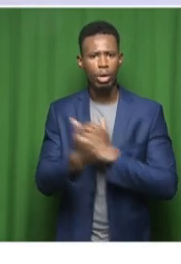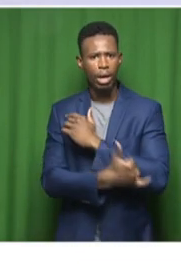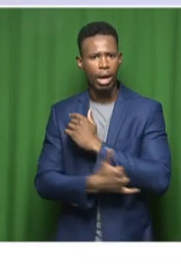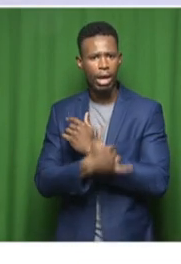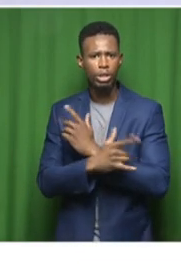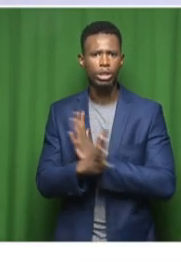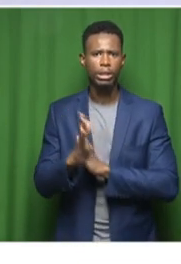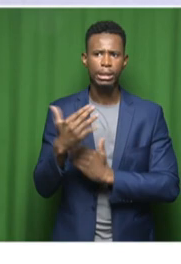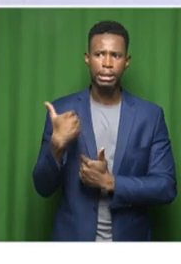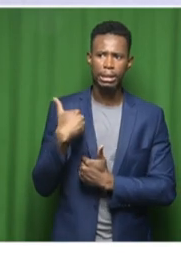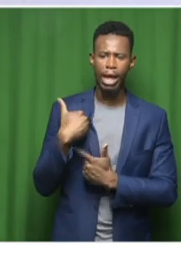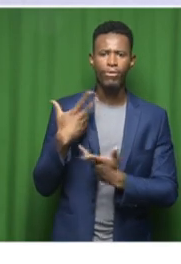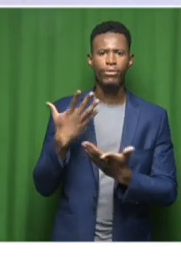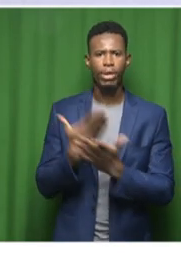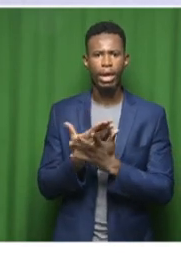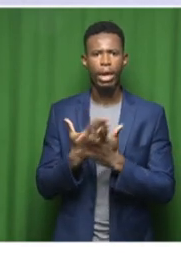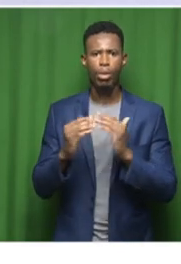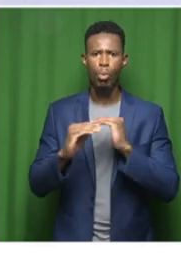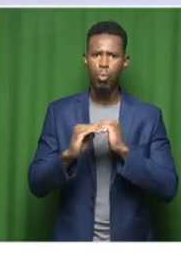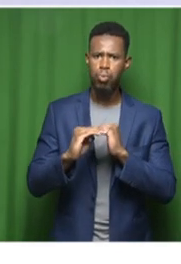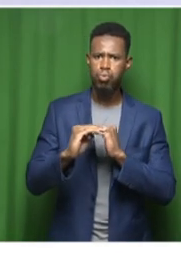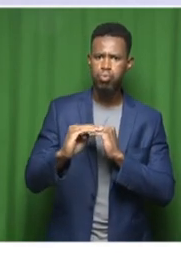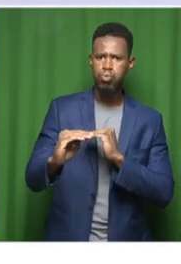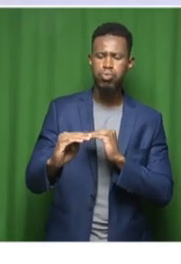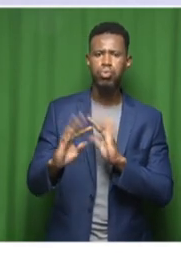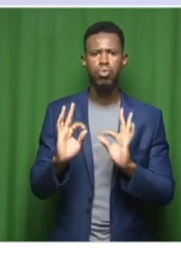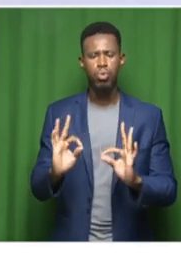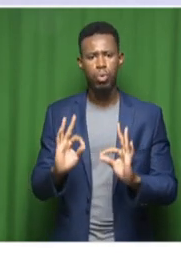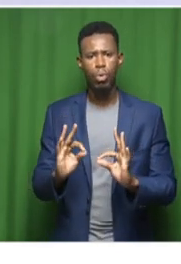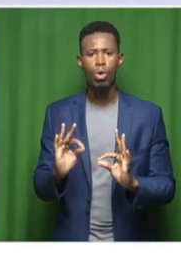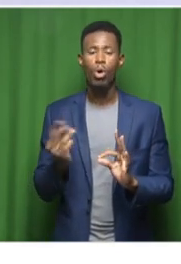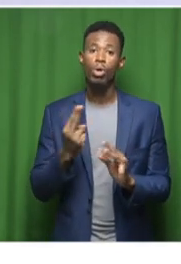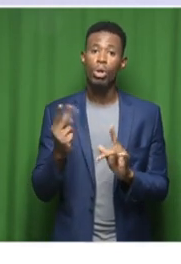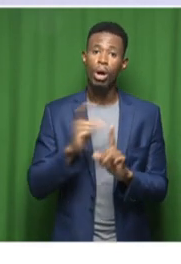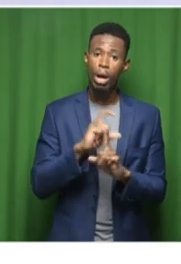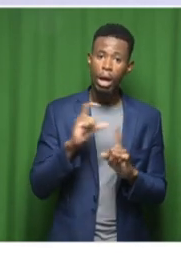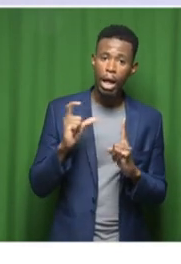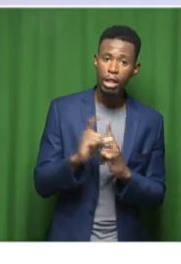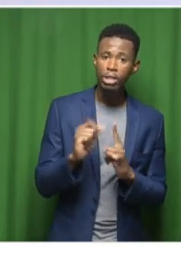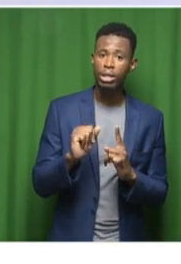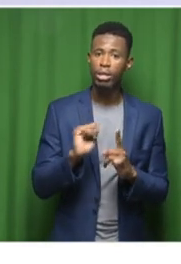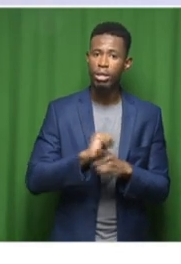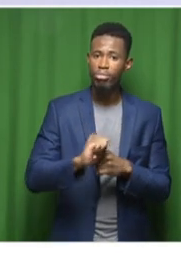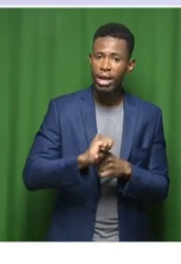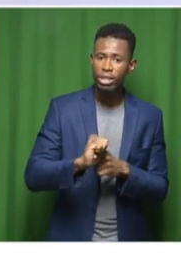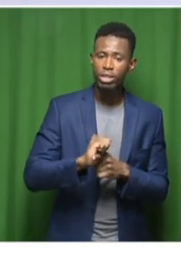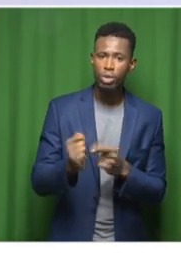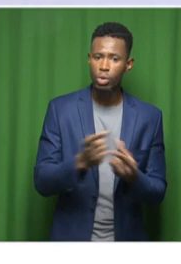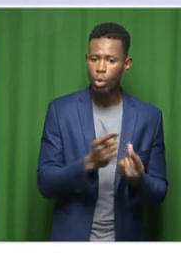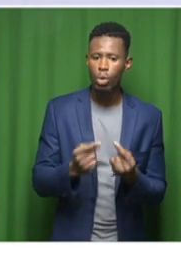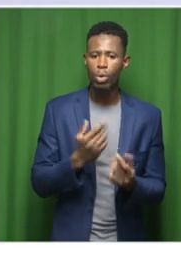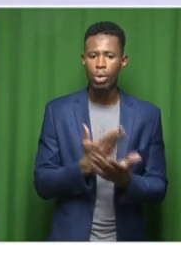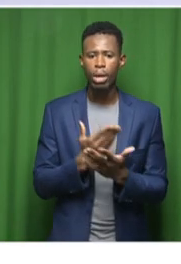important for cultures and sharing those cultural practices. You will